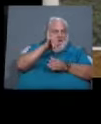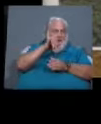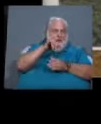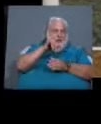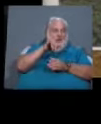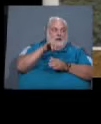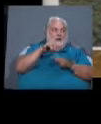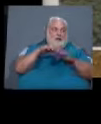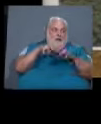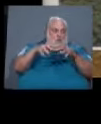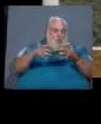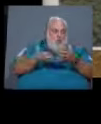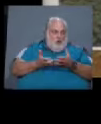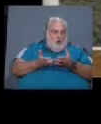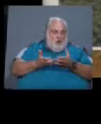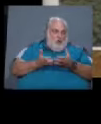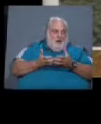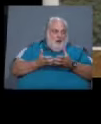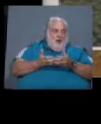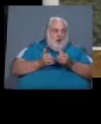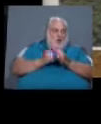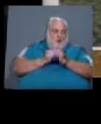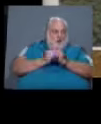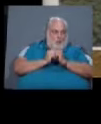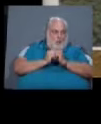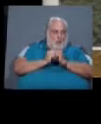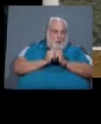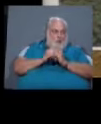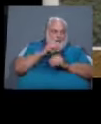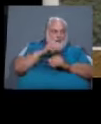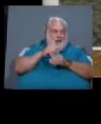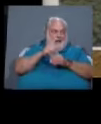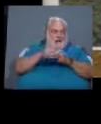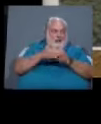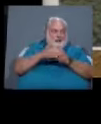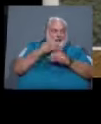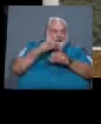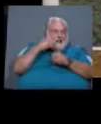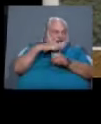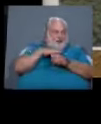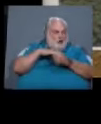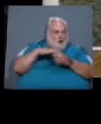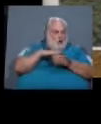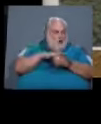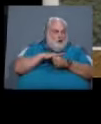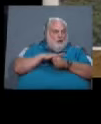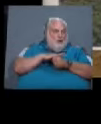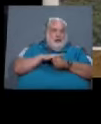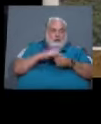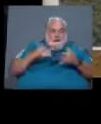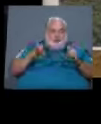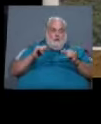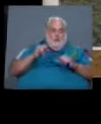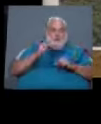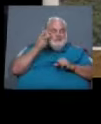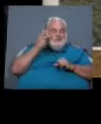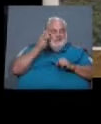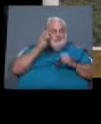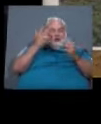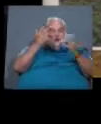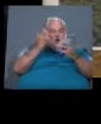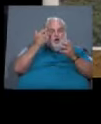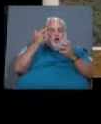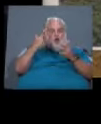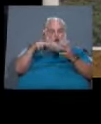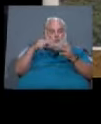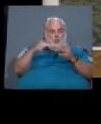is in accord, or how it lays adjacent to the neighborhoods. And you can see that those dark green trees are